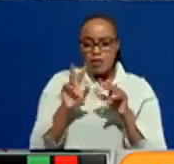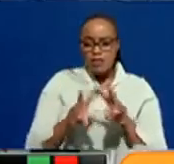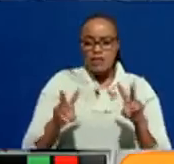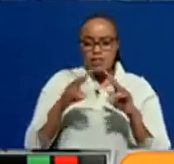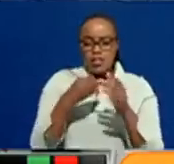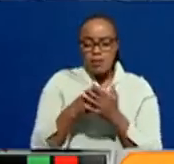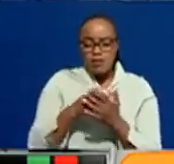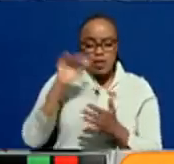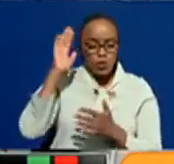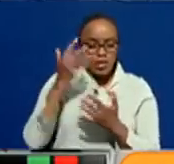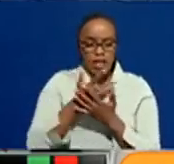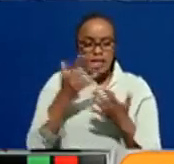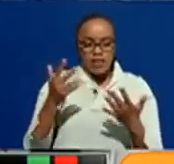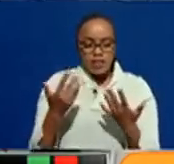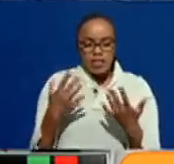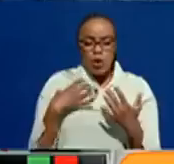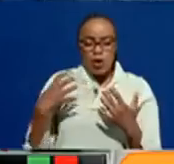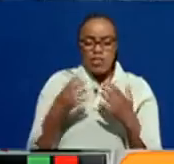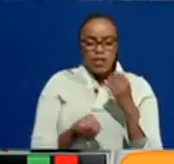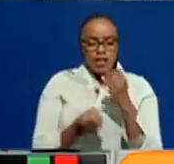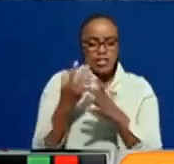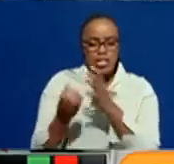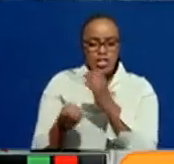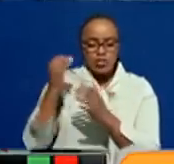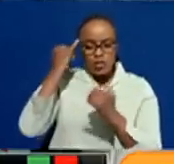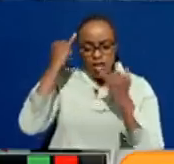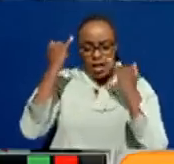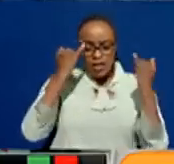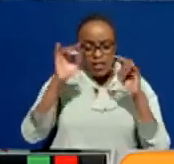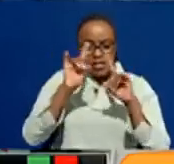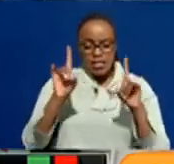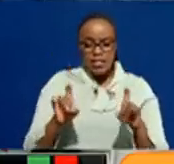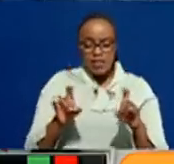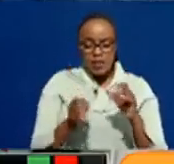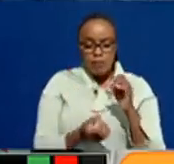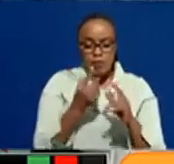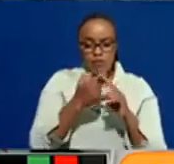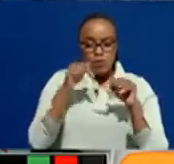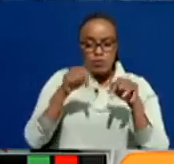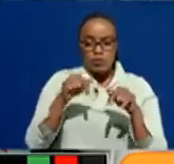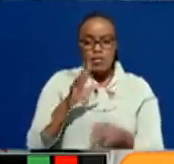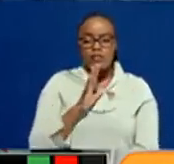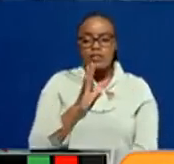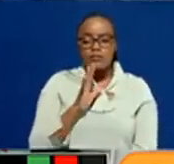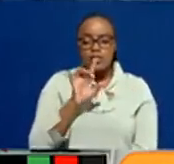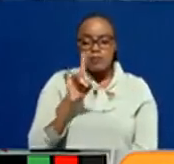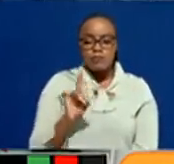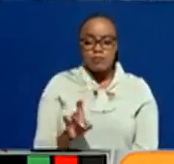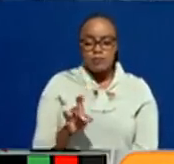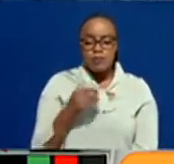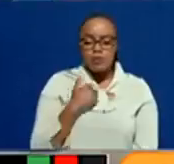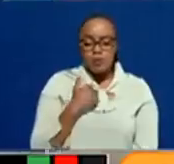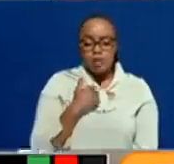Professor Awiti, did you hear any wealth creation ideas coming out today from that speech? Well, there